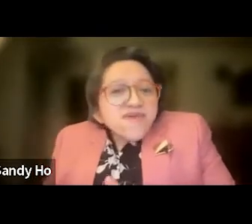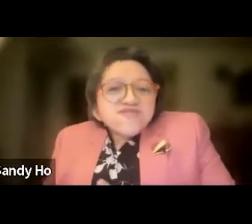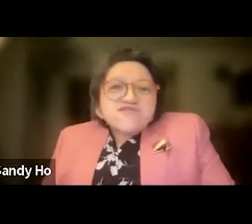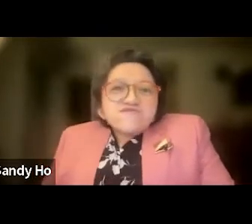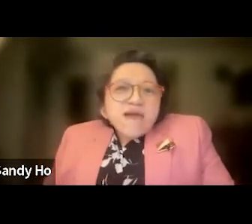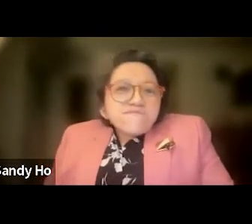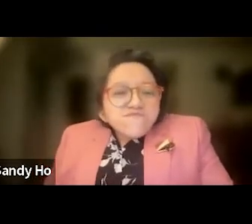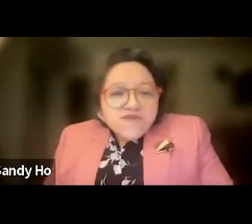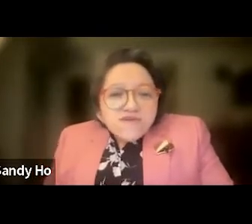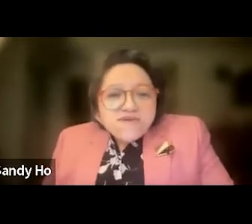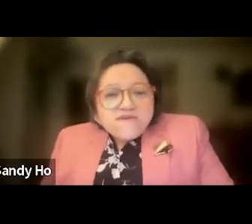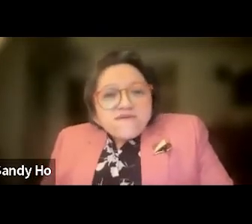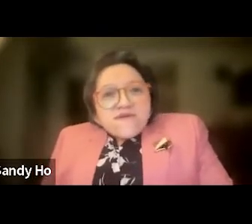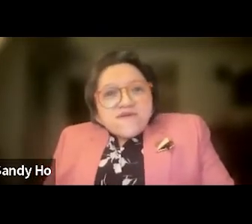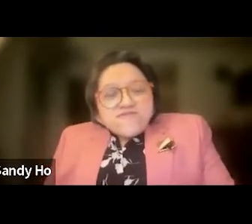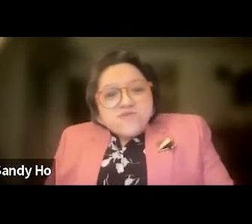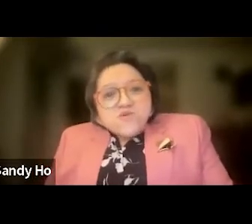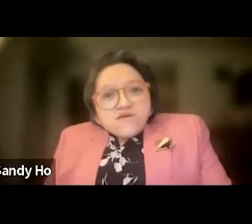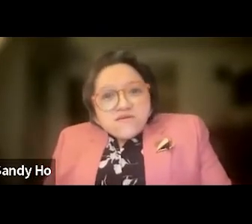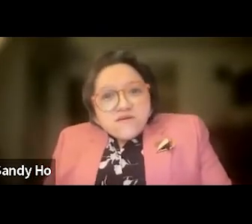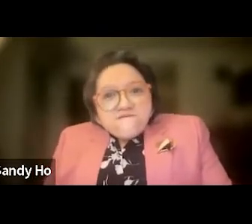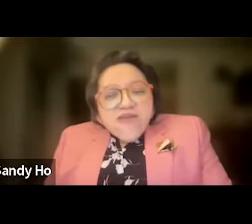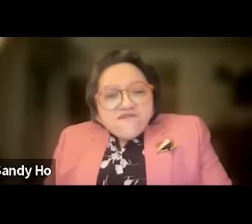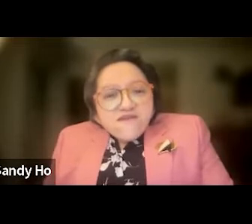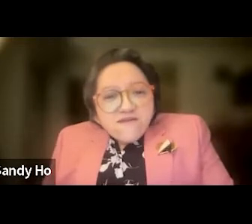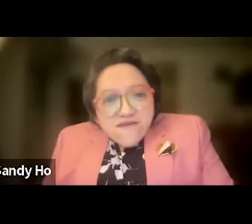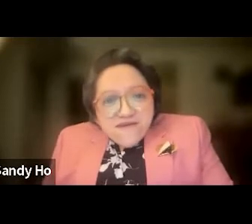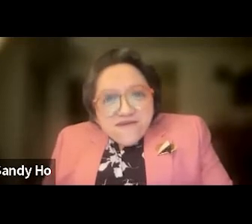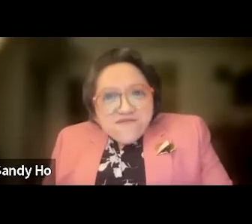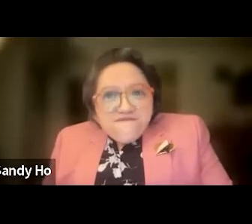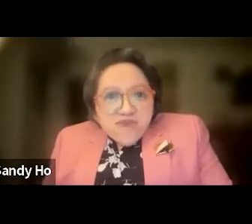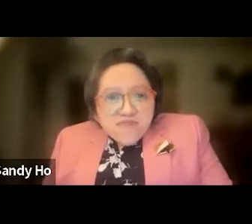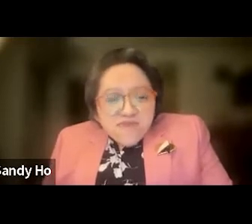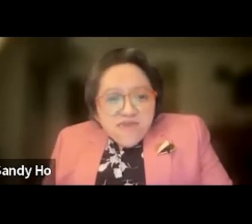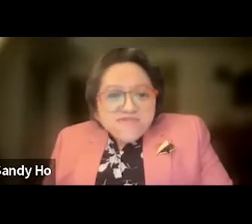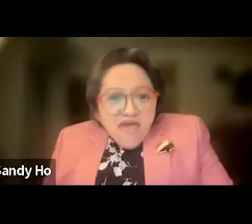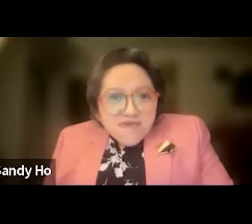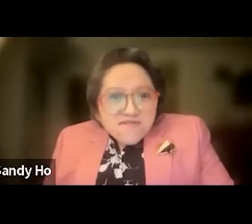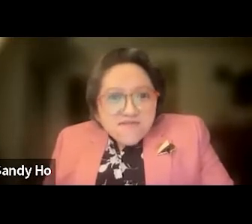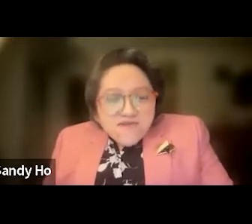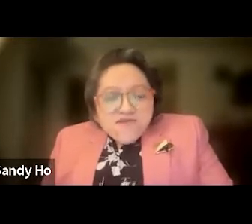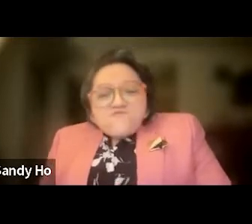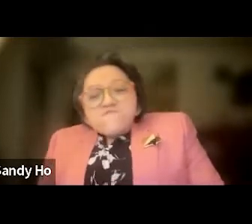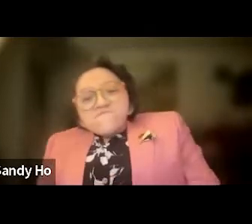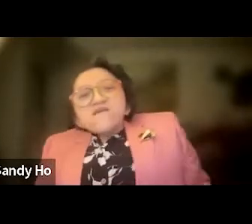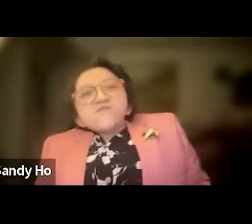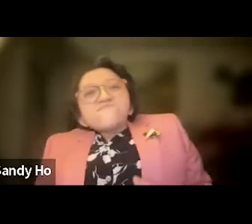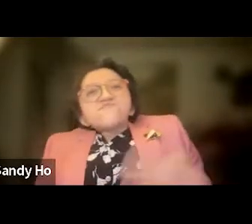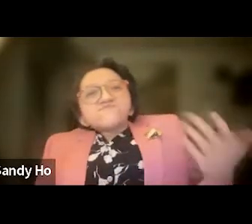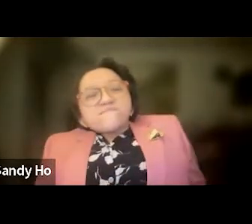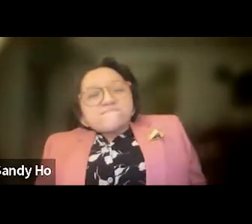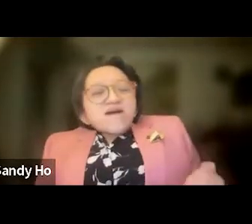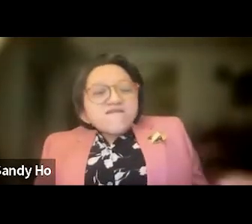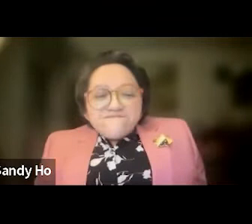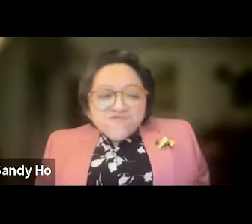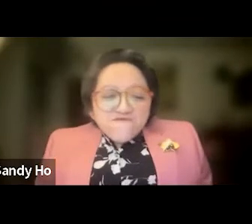Seared into my memory is the look of anger, defeat, and sadness when my mom